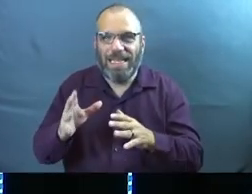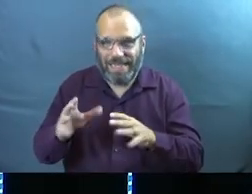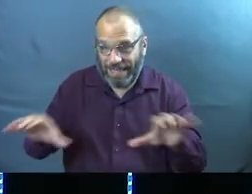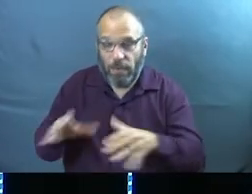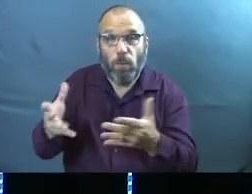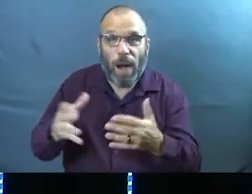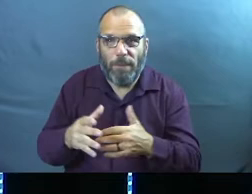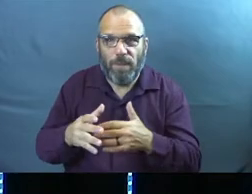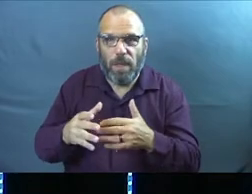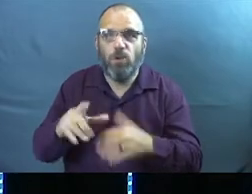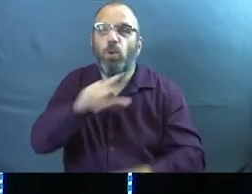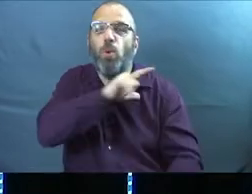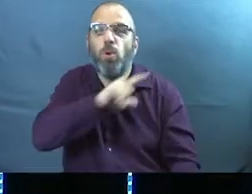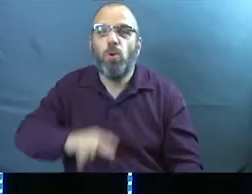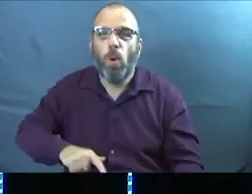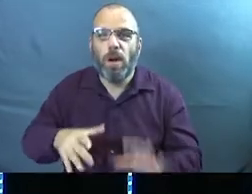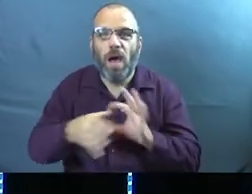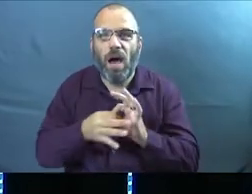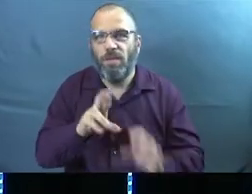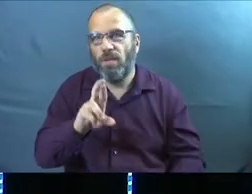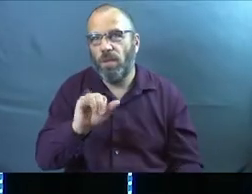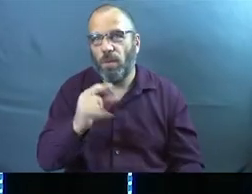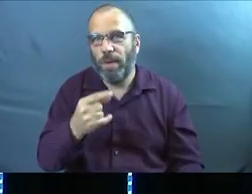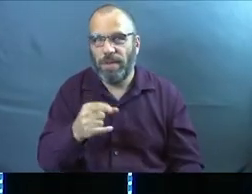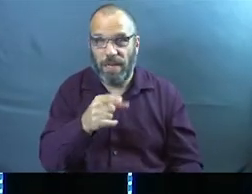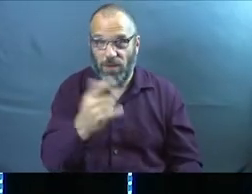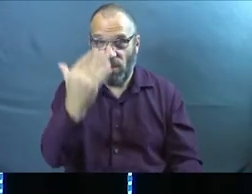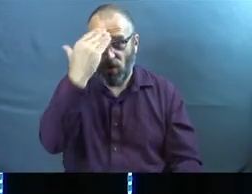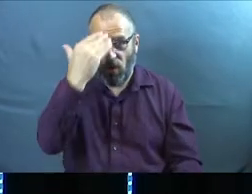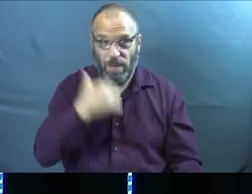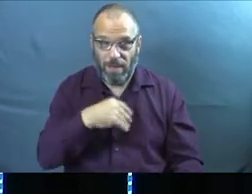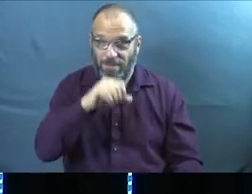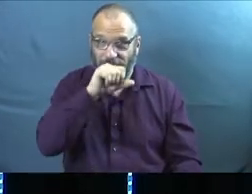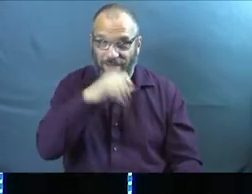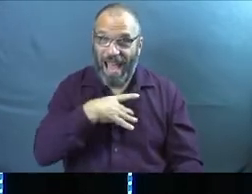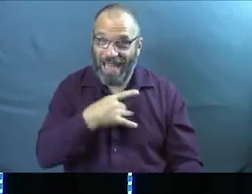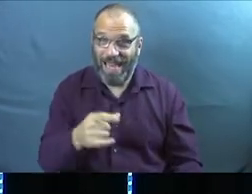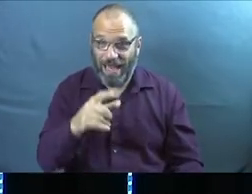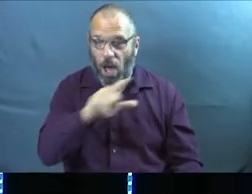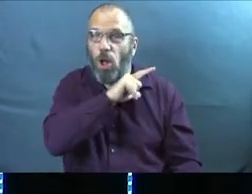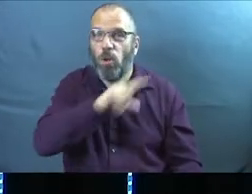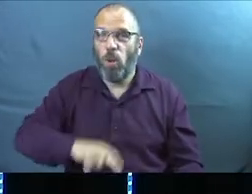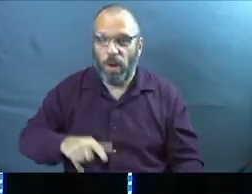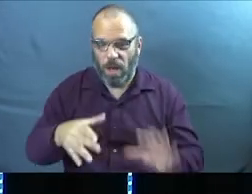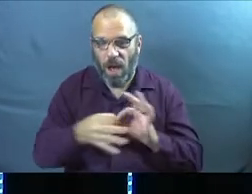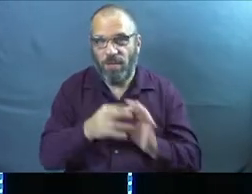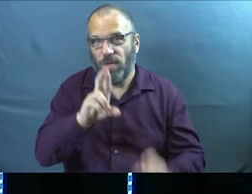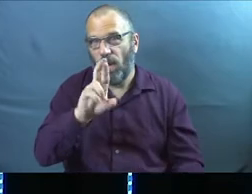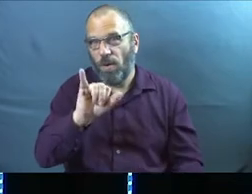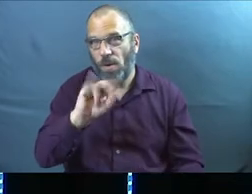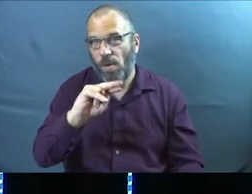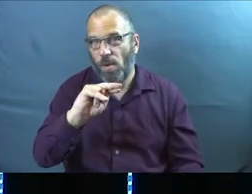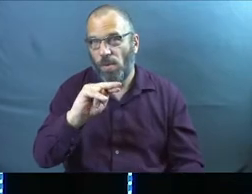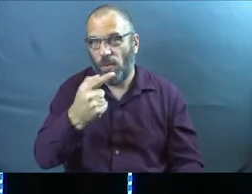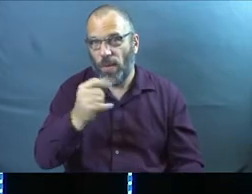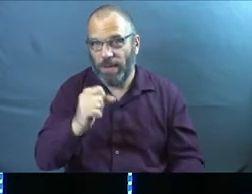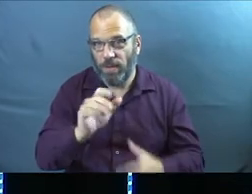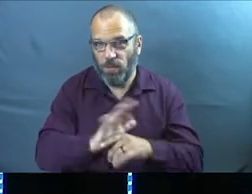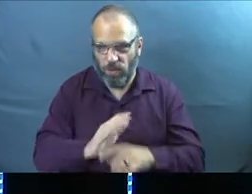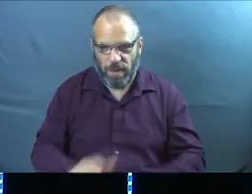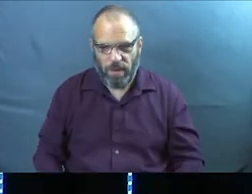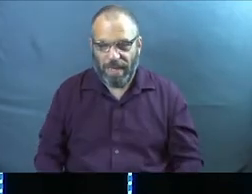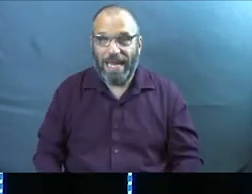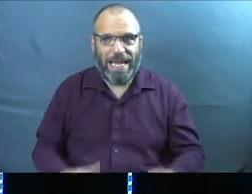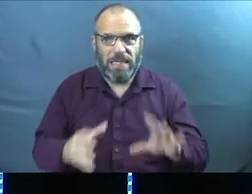they did to Lord of the Rings. And some of you might know me and you might know that I like Lord of the Rings. So Lord of the Rings is